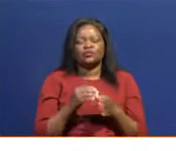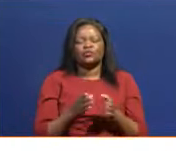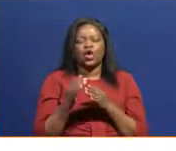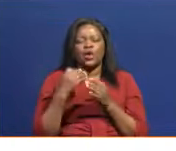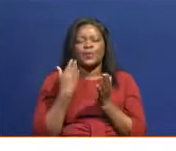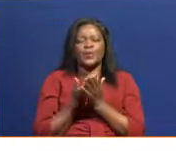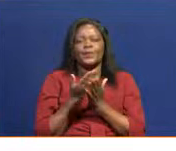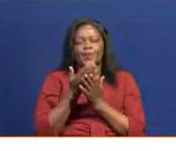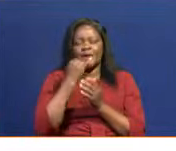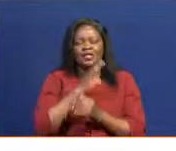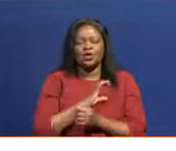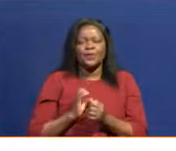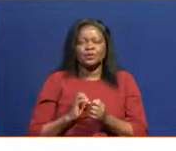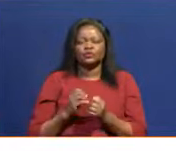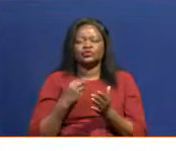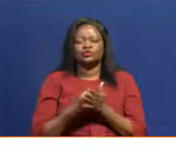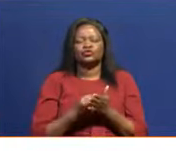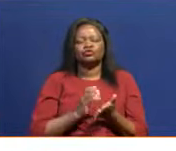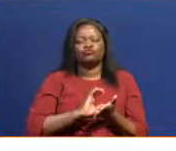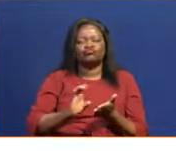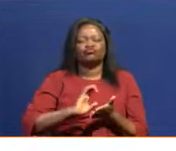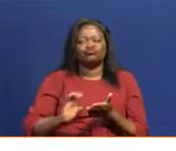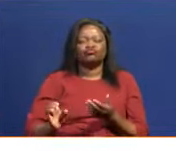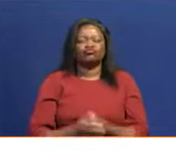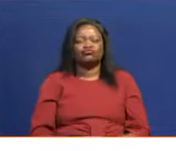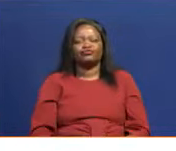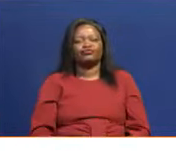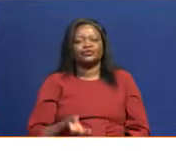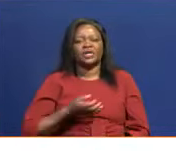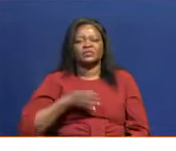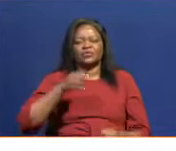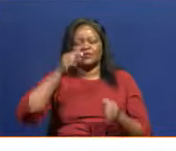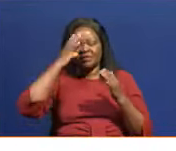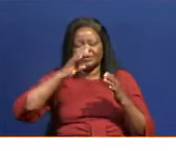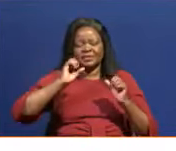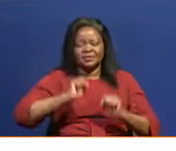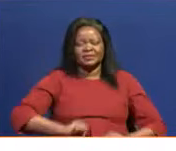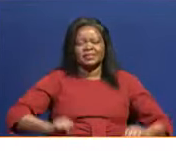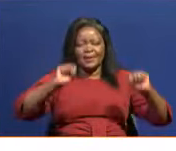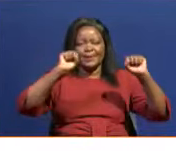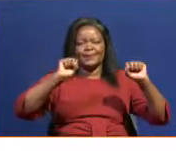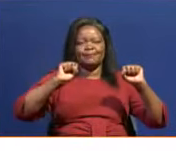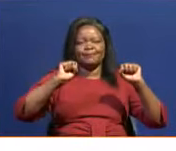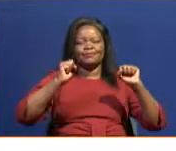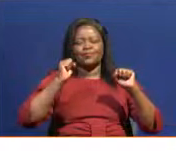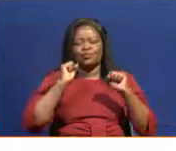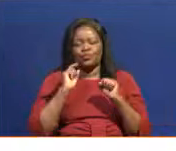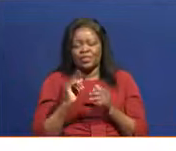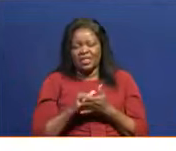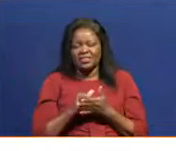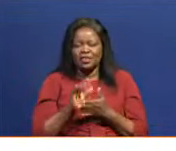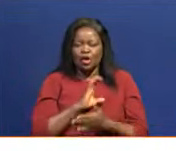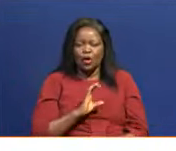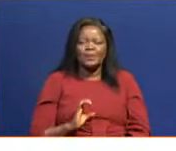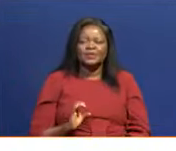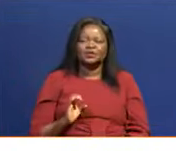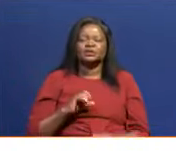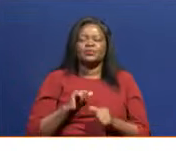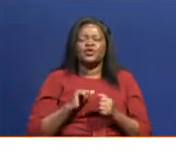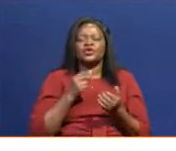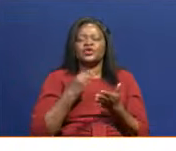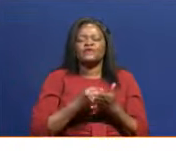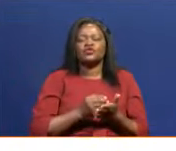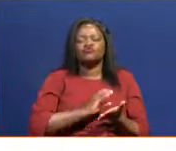proposed by the Commission on Revenue Allocation. Council of Governors Chairperson Anwai Guru wants the Commission on